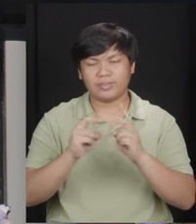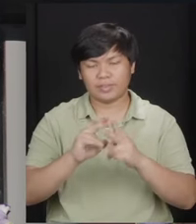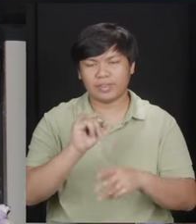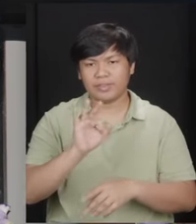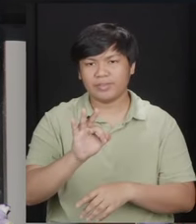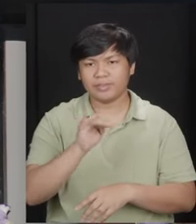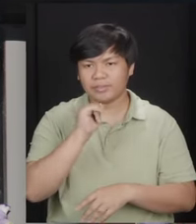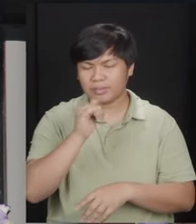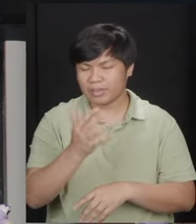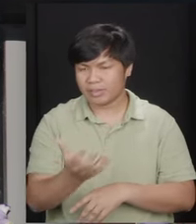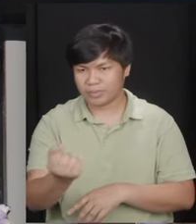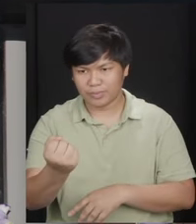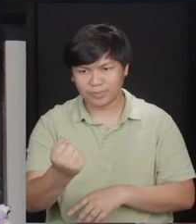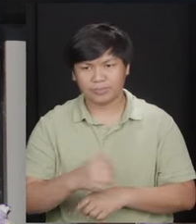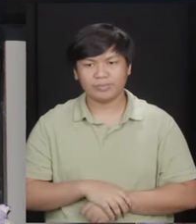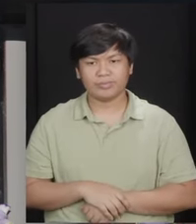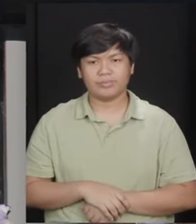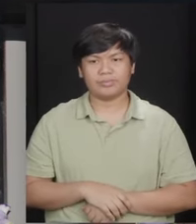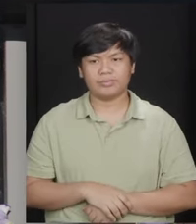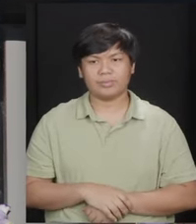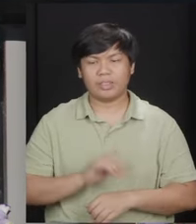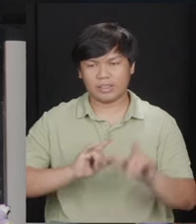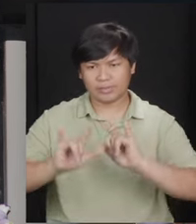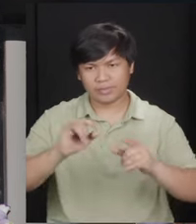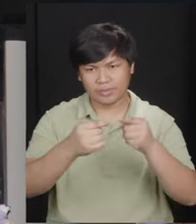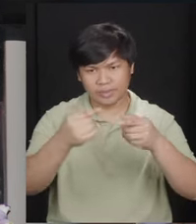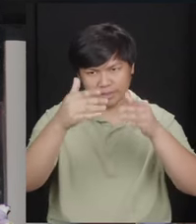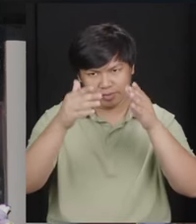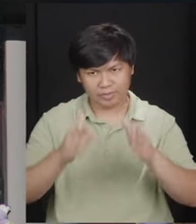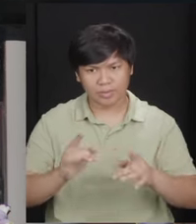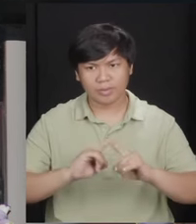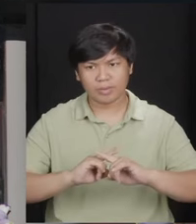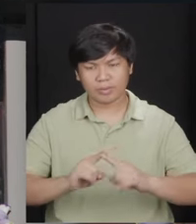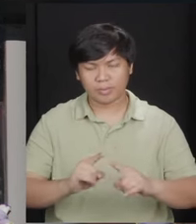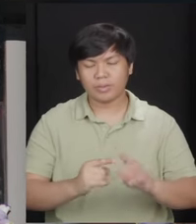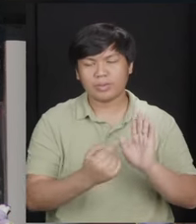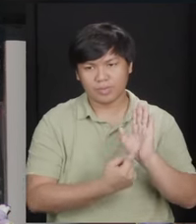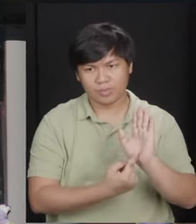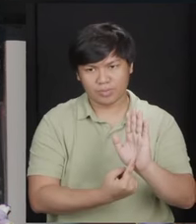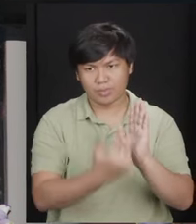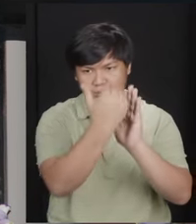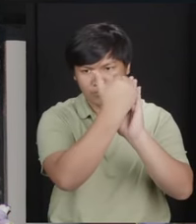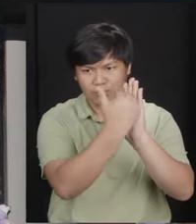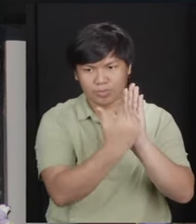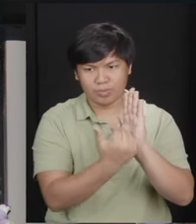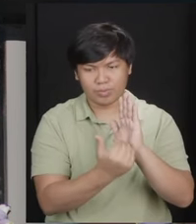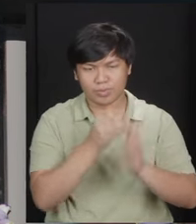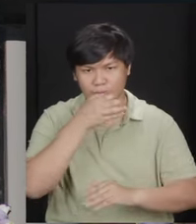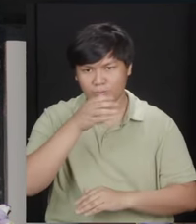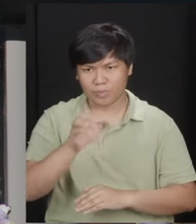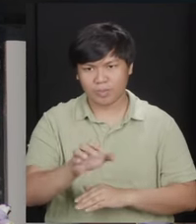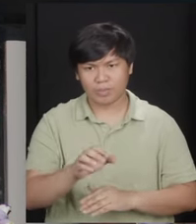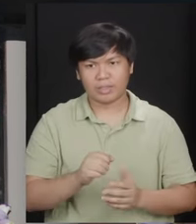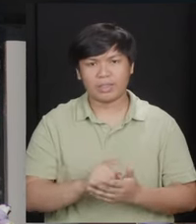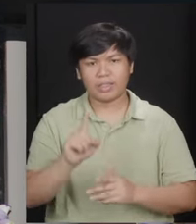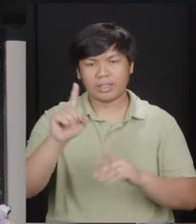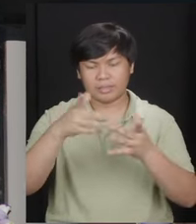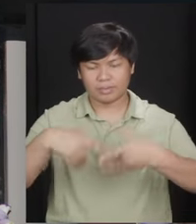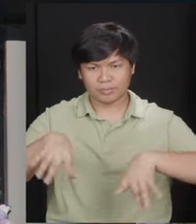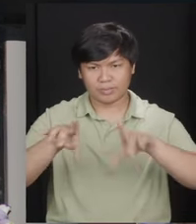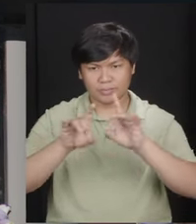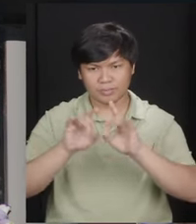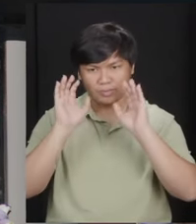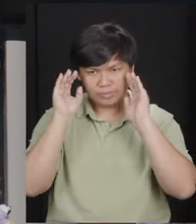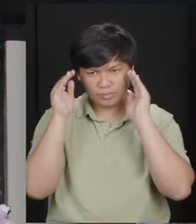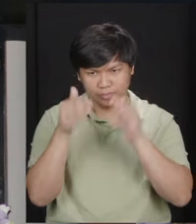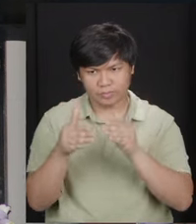not. I hope you understand that's what loving your enemies mean, but we'll spell it out in the commands that follow. What's the significance? I want to